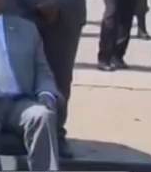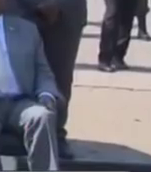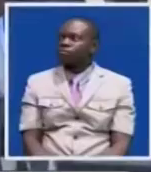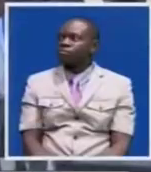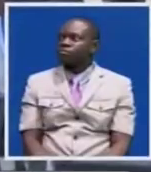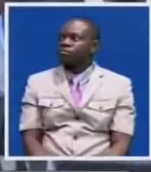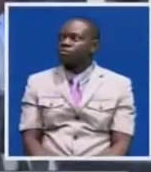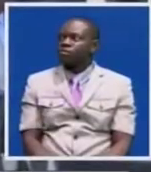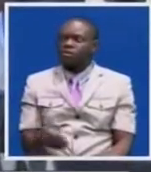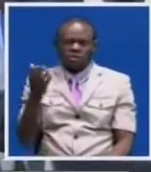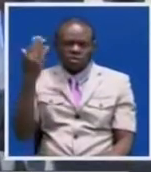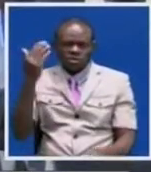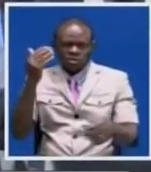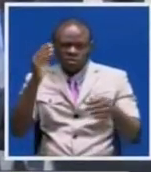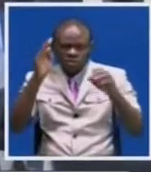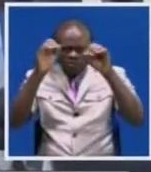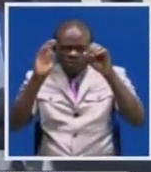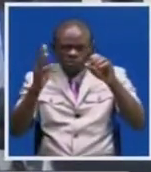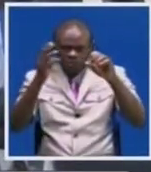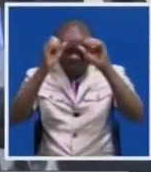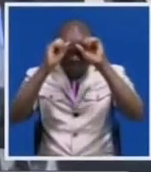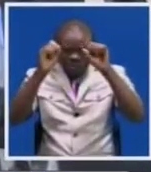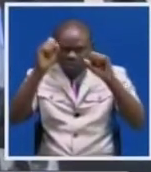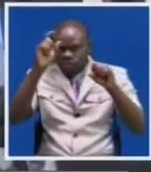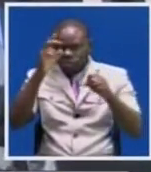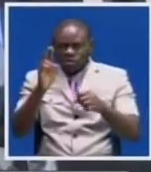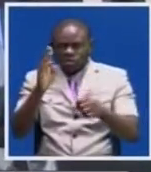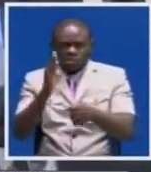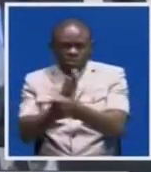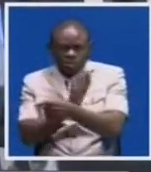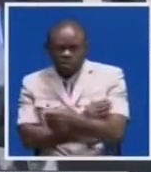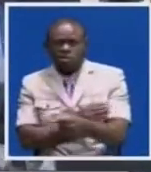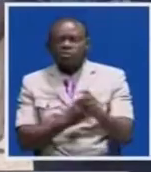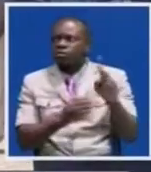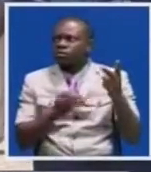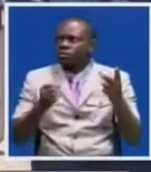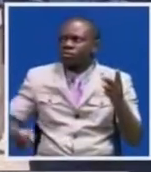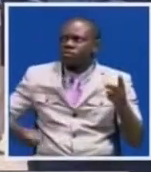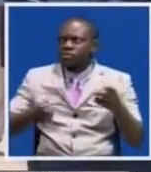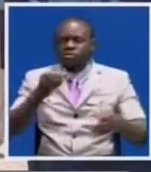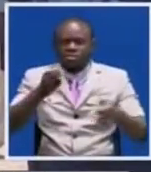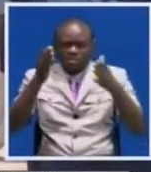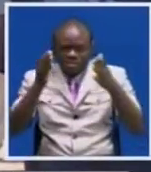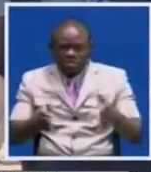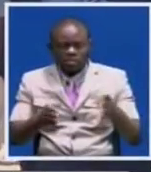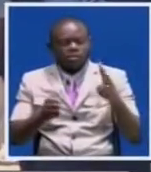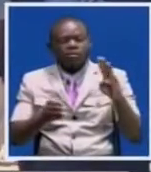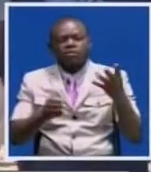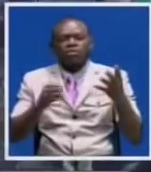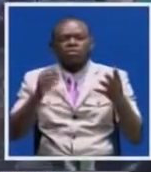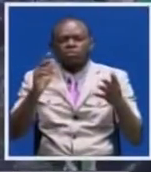Fourth President Rupia Banda, Chief Justice Harin Mamirima, First Deputy Speaker of the National Assembly Catherine Namgala, and new